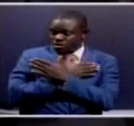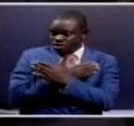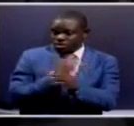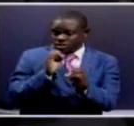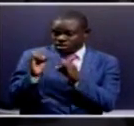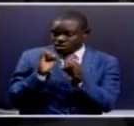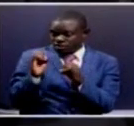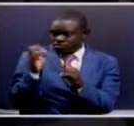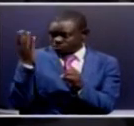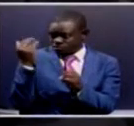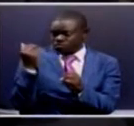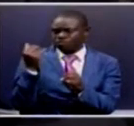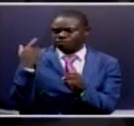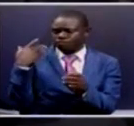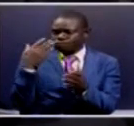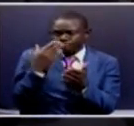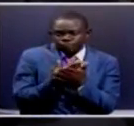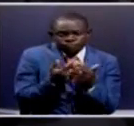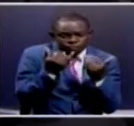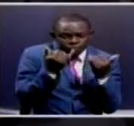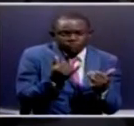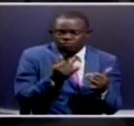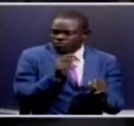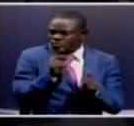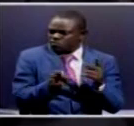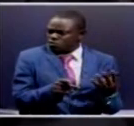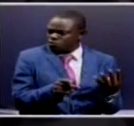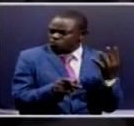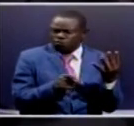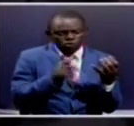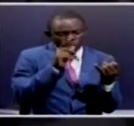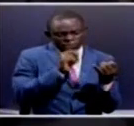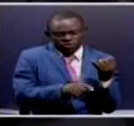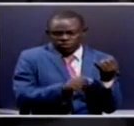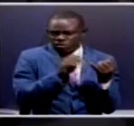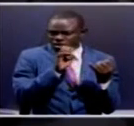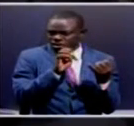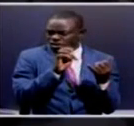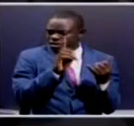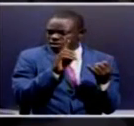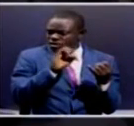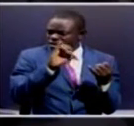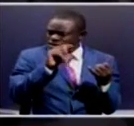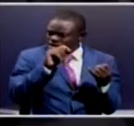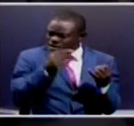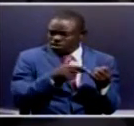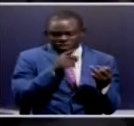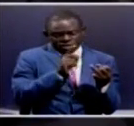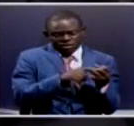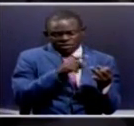Edith Nawakwi, Sakwiba Skota, Felix Mutati, and myself, had engagements with the